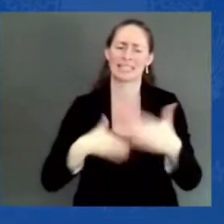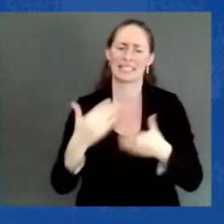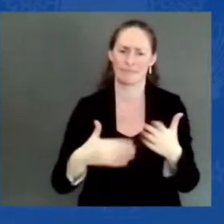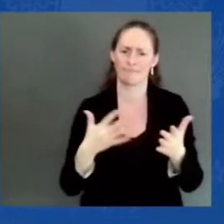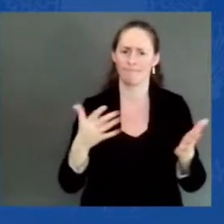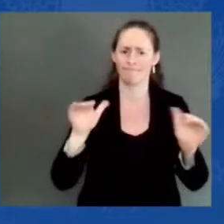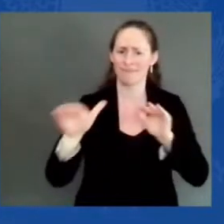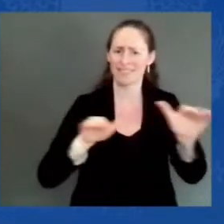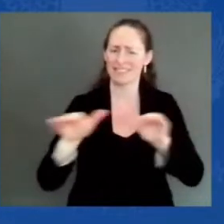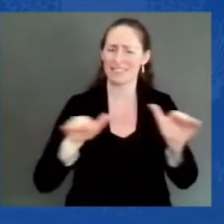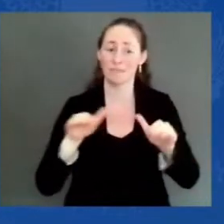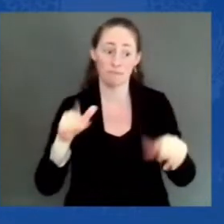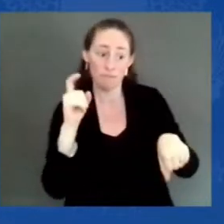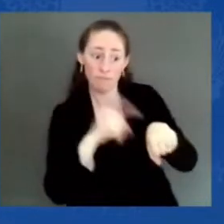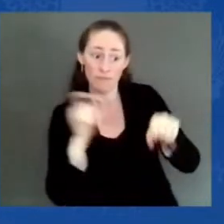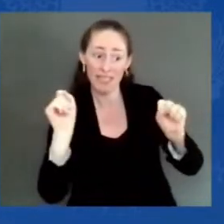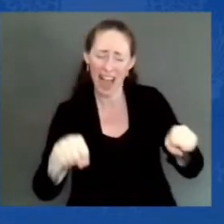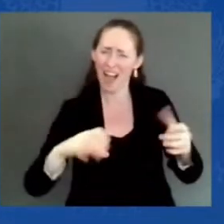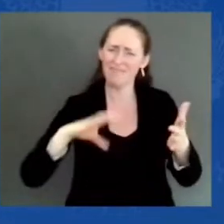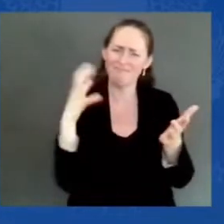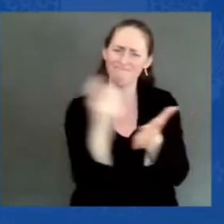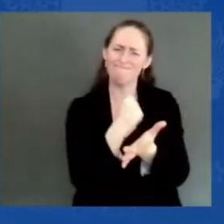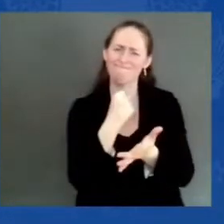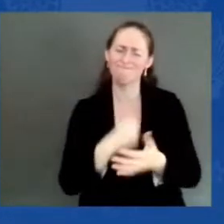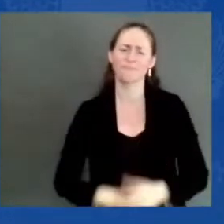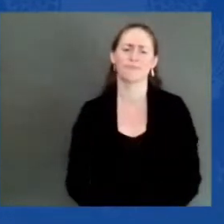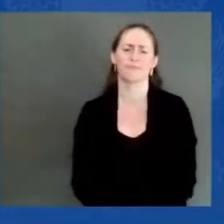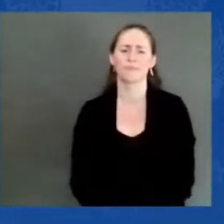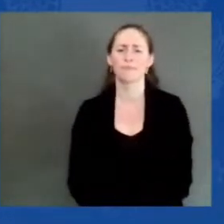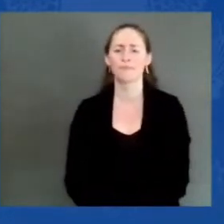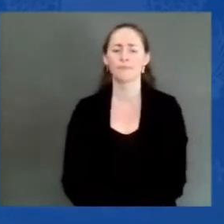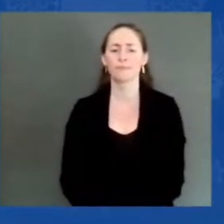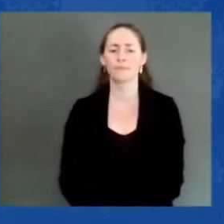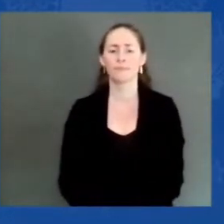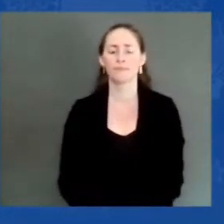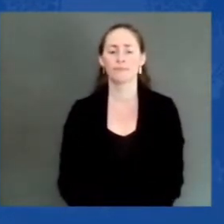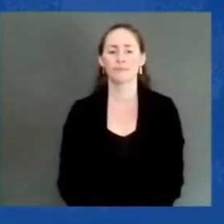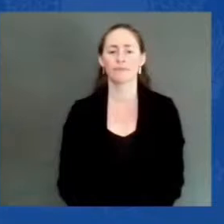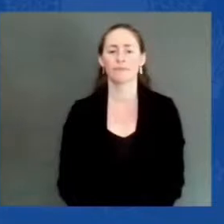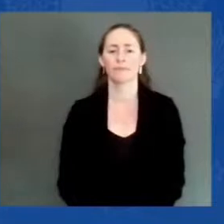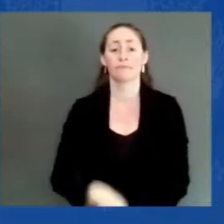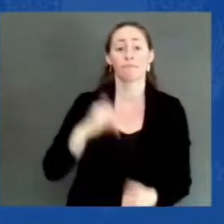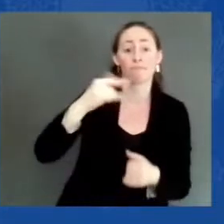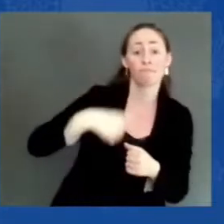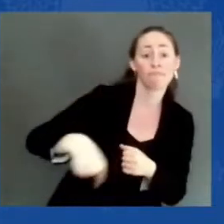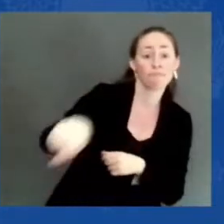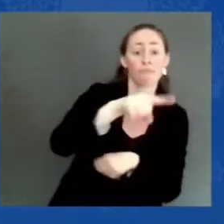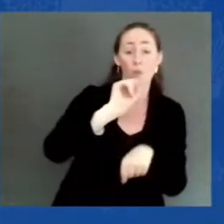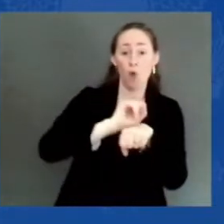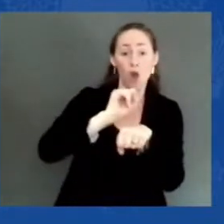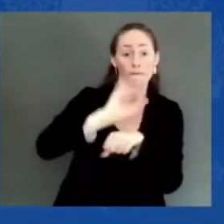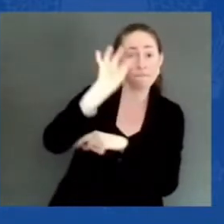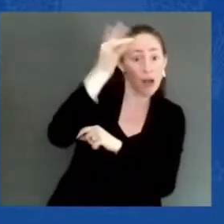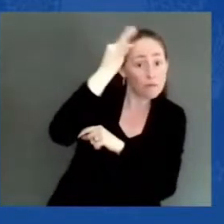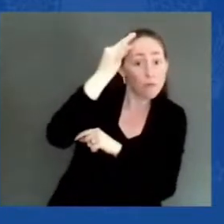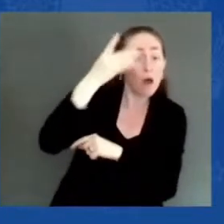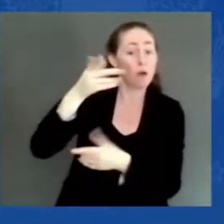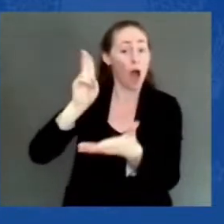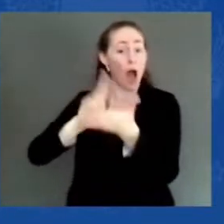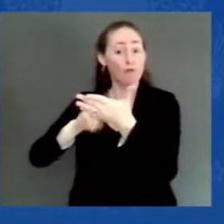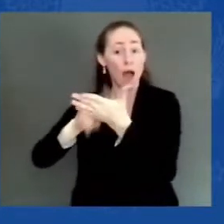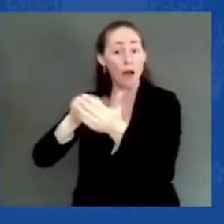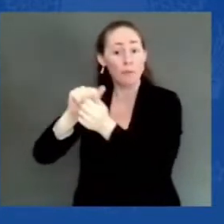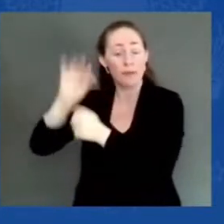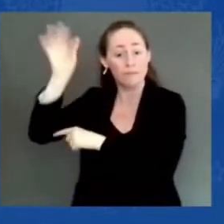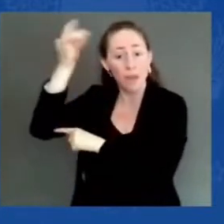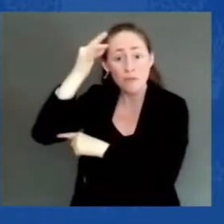requirements that are going to reach millions of Americans, federal workers and contractors, medical staff caring for our veterans at VA